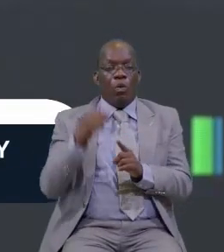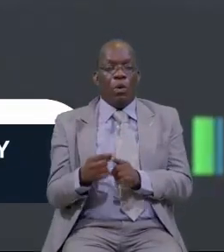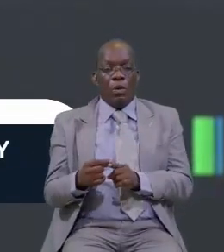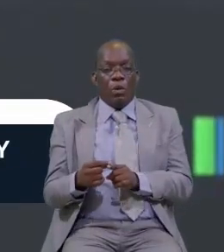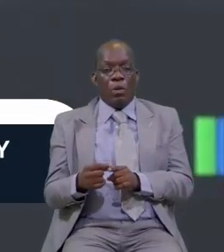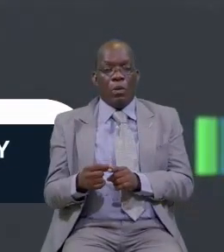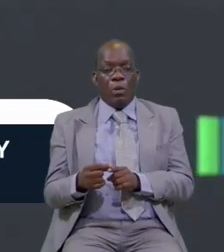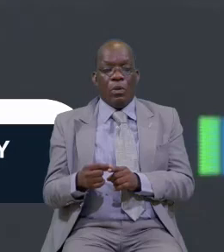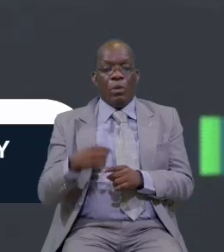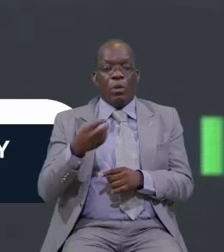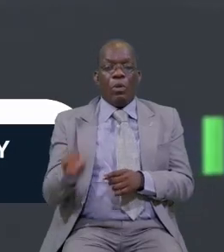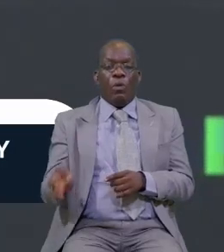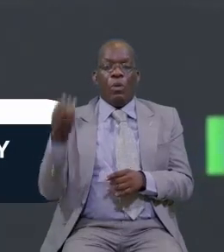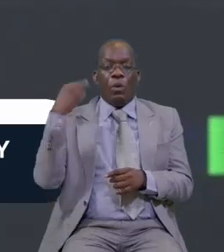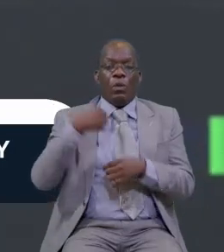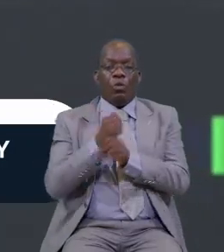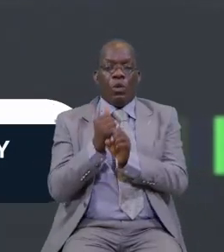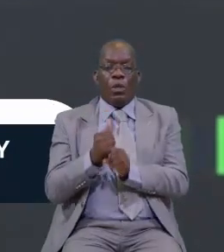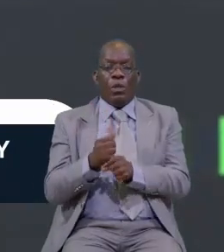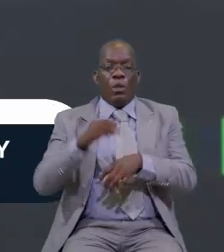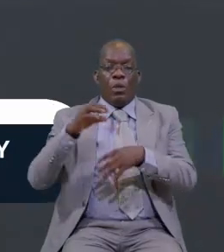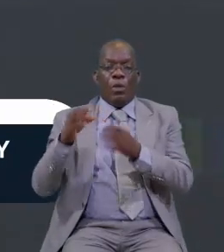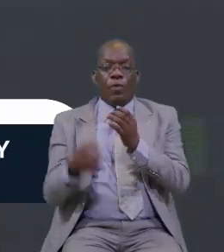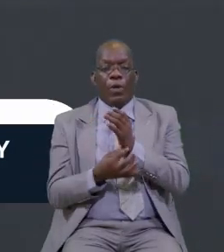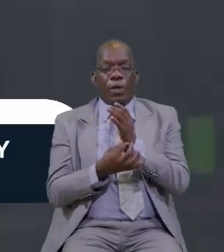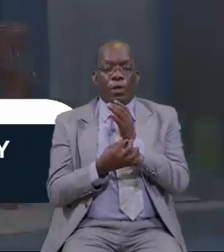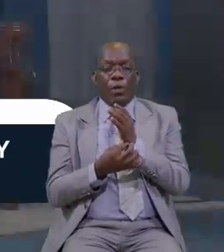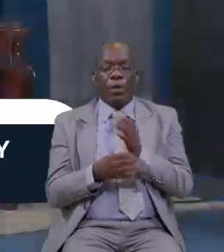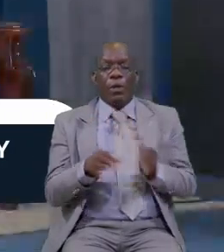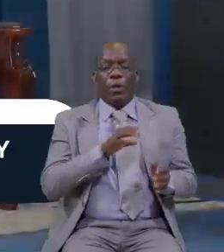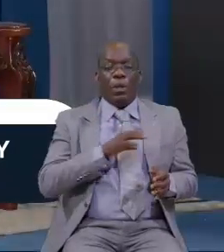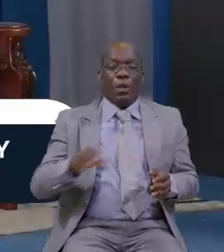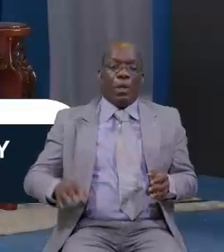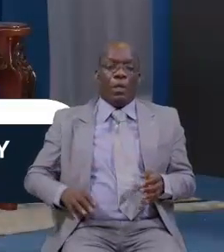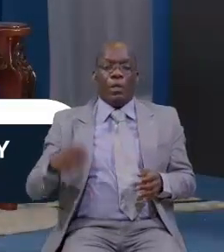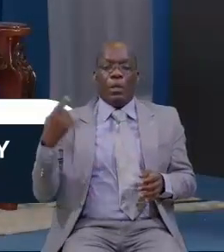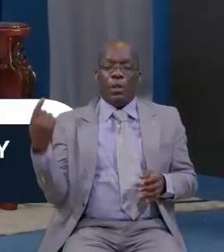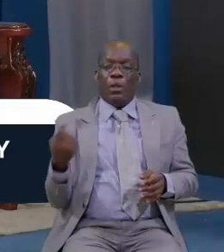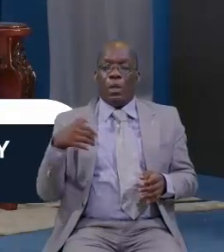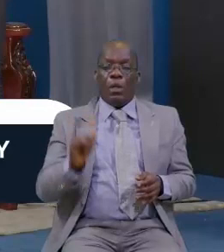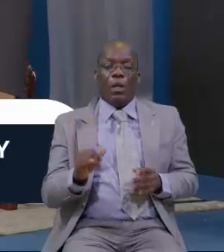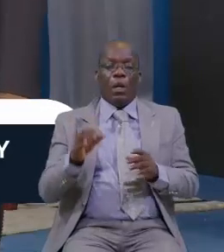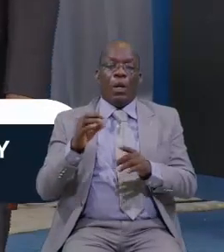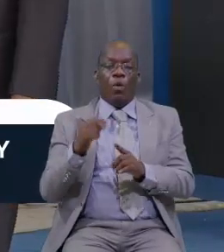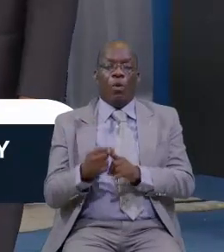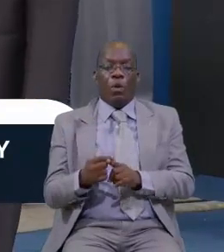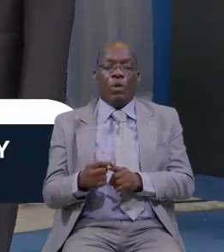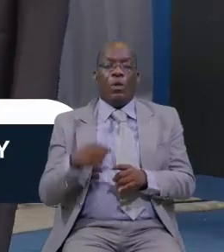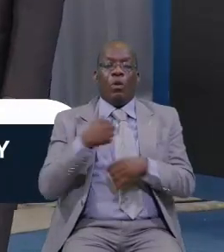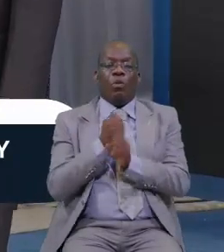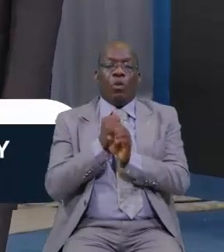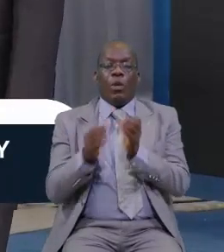was made flesh. Christ, the eternal word, was made flesh and dwelt